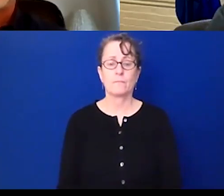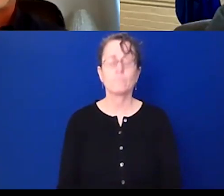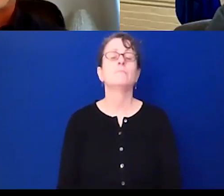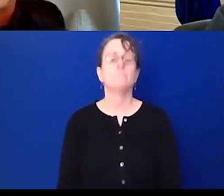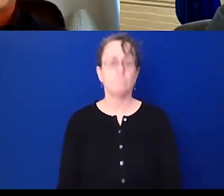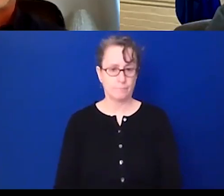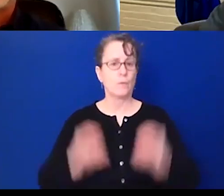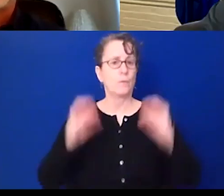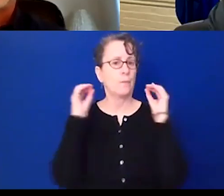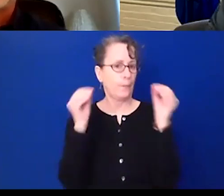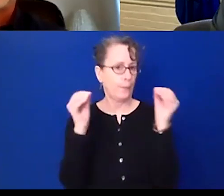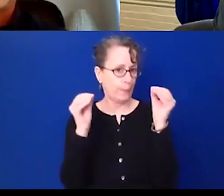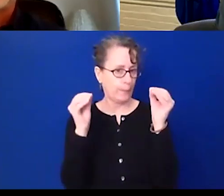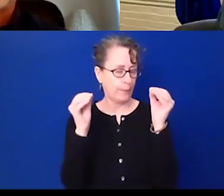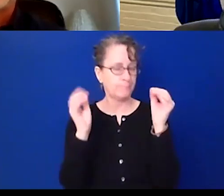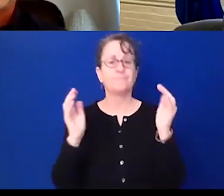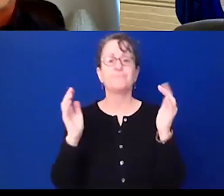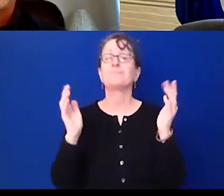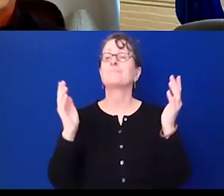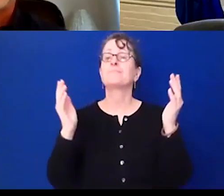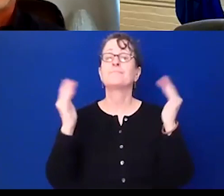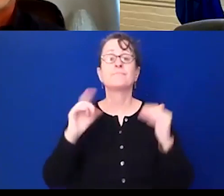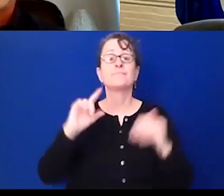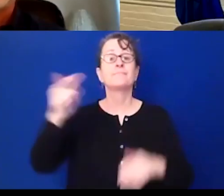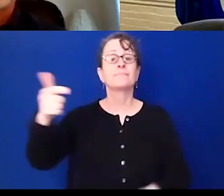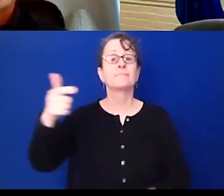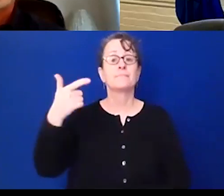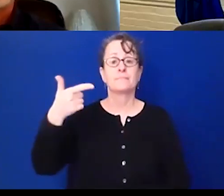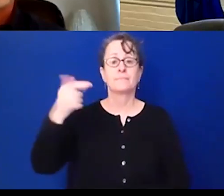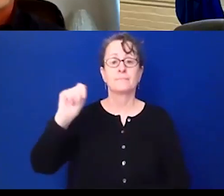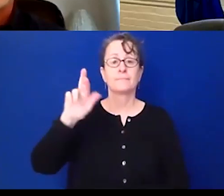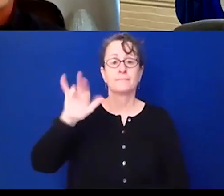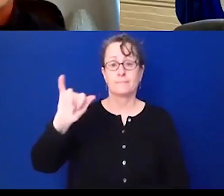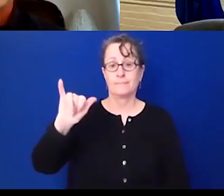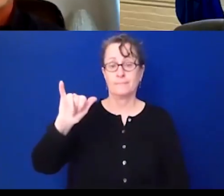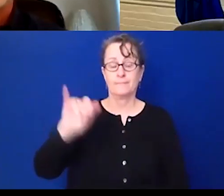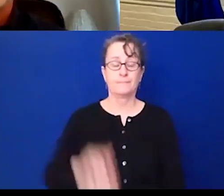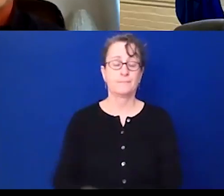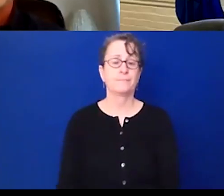Hearing none, let's hear what Gary has to say.